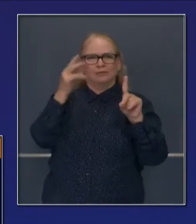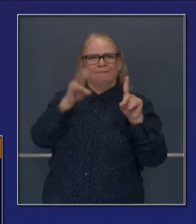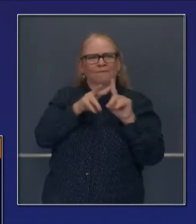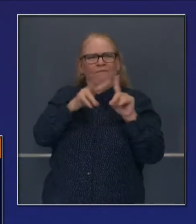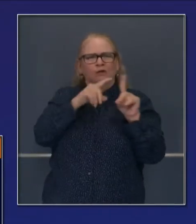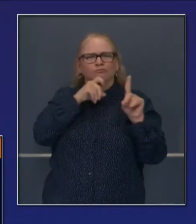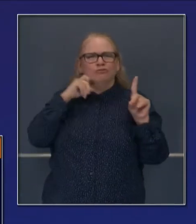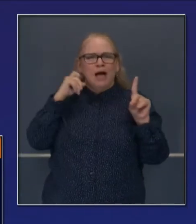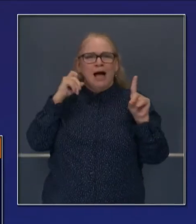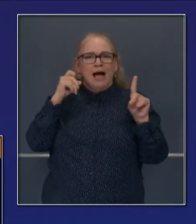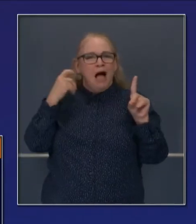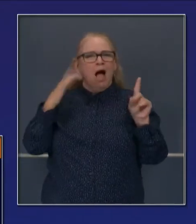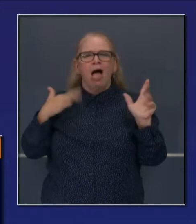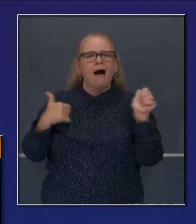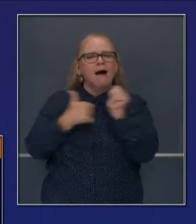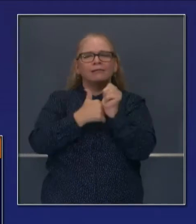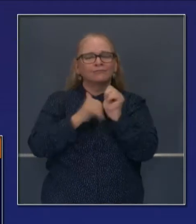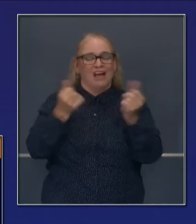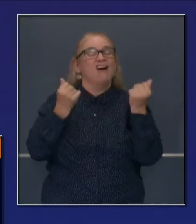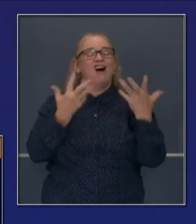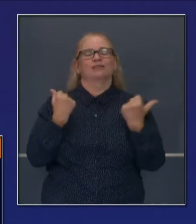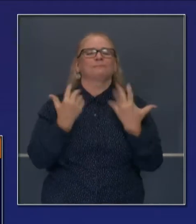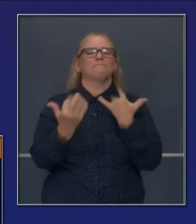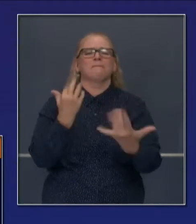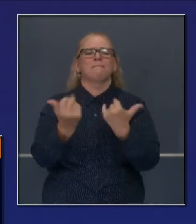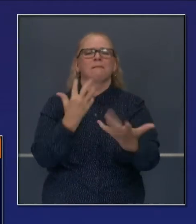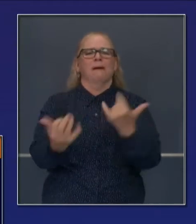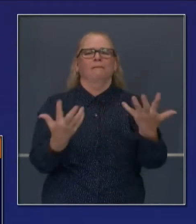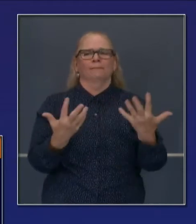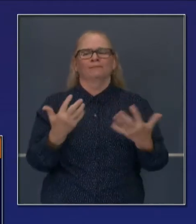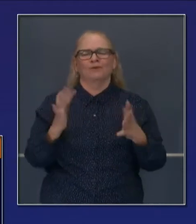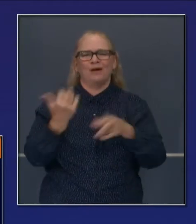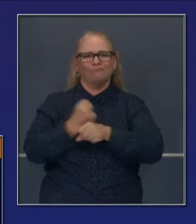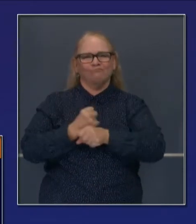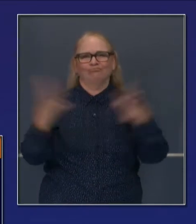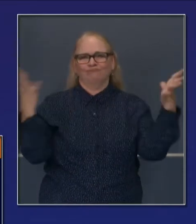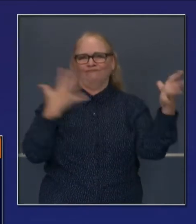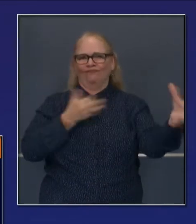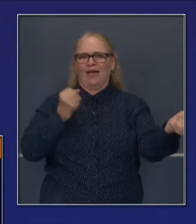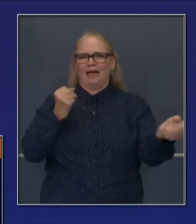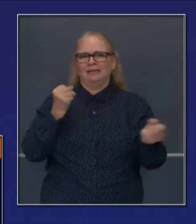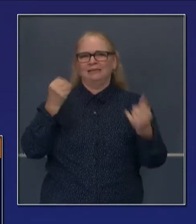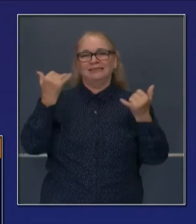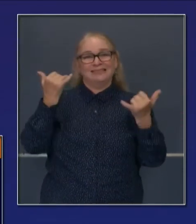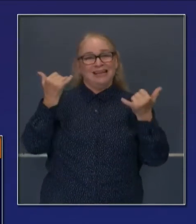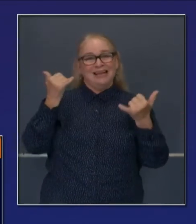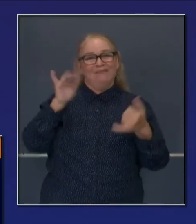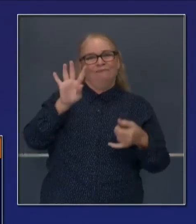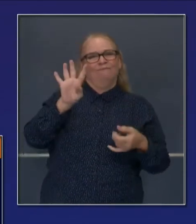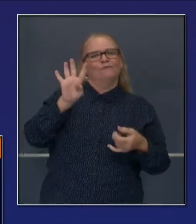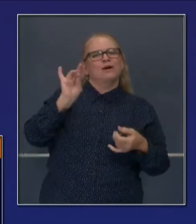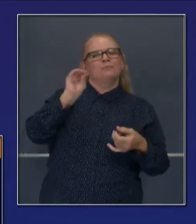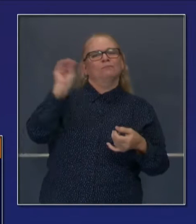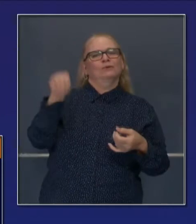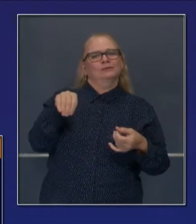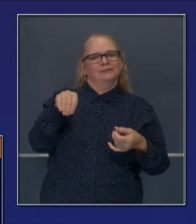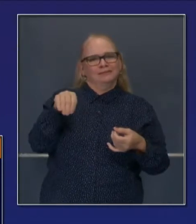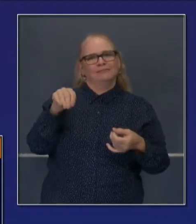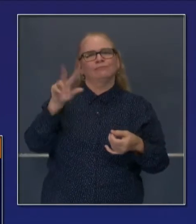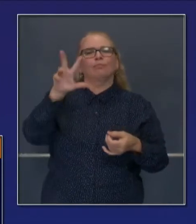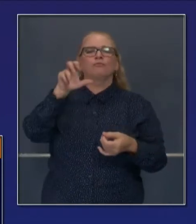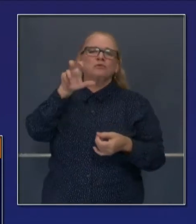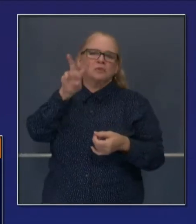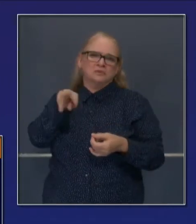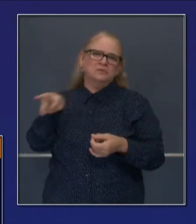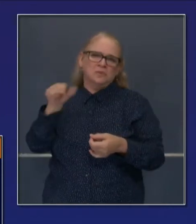week. Making progress, 48% containment, but you're seeing the acreage we're getting under control in that fire.